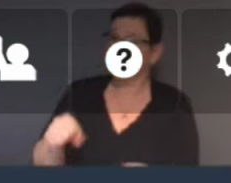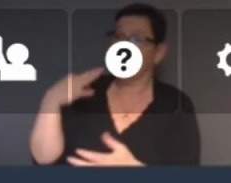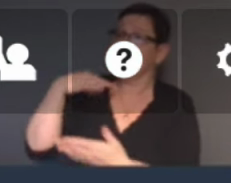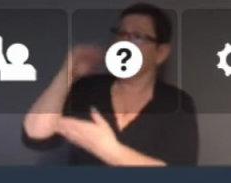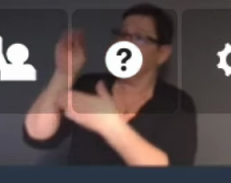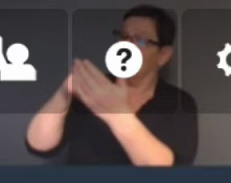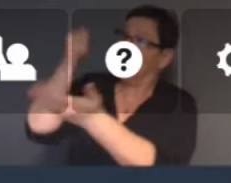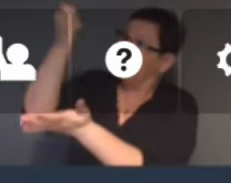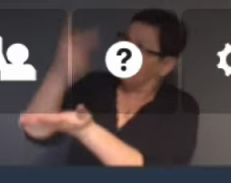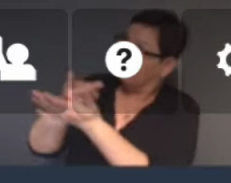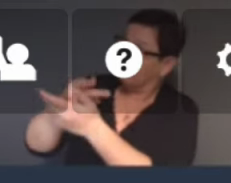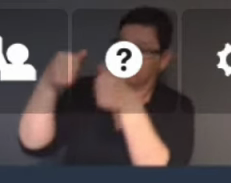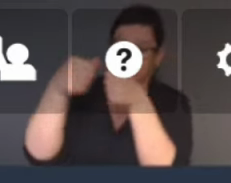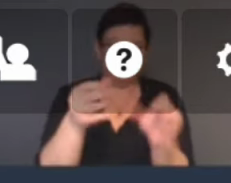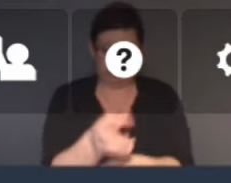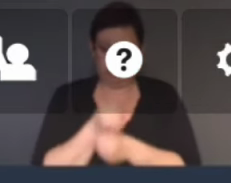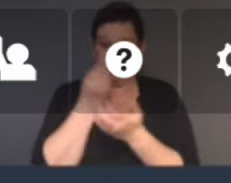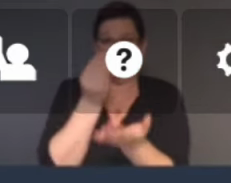CRA.